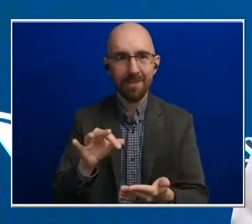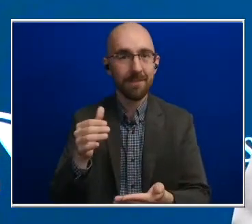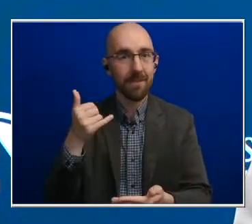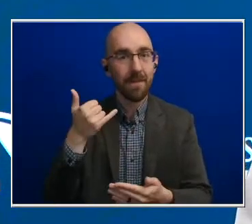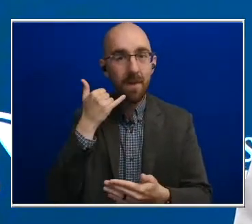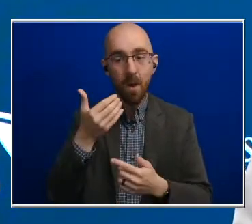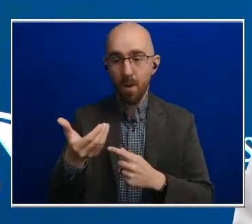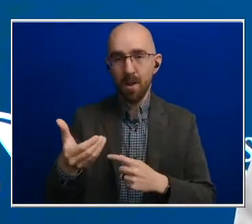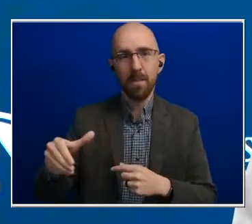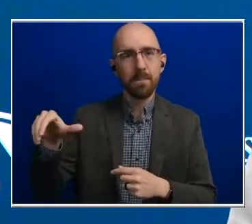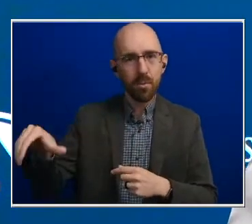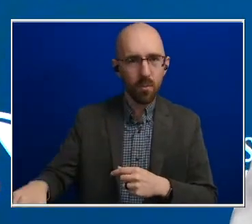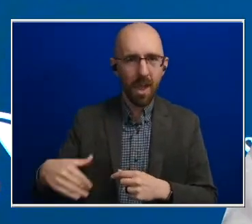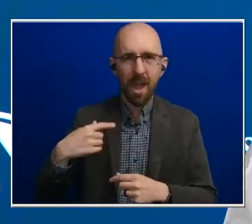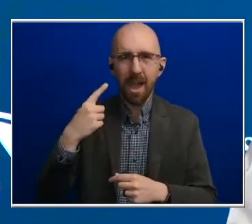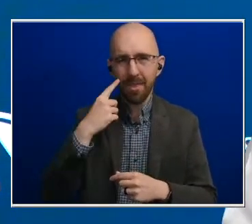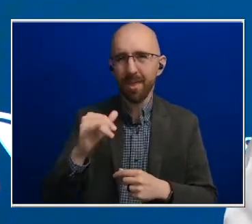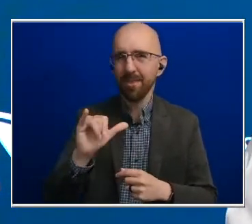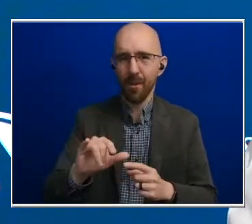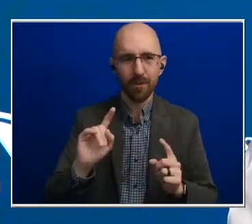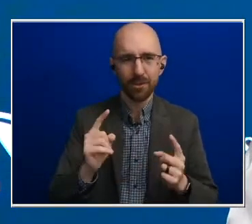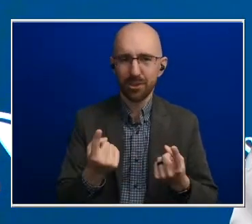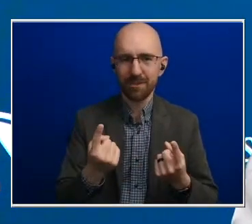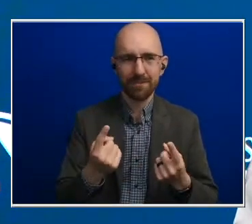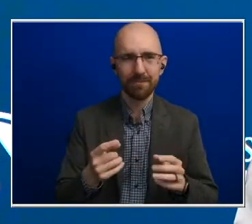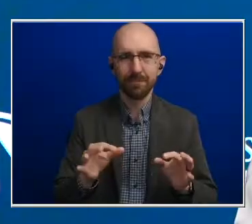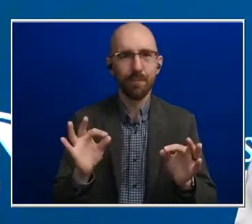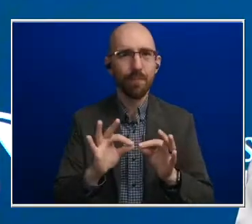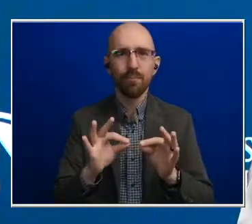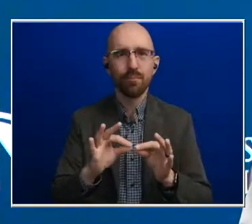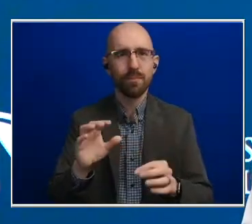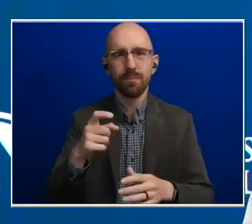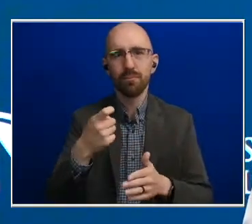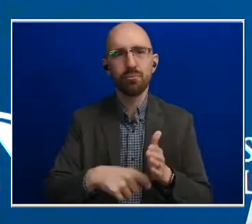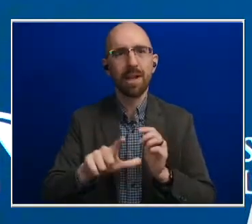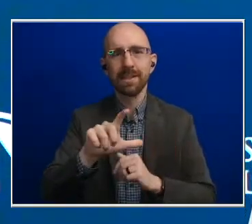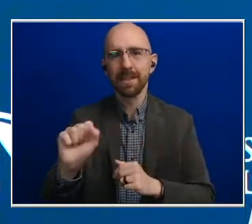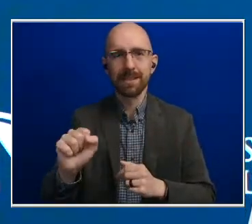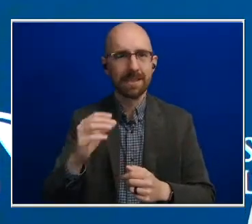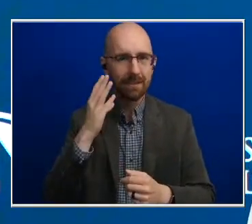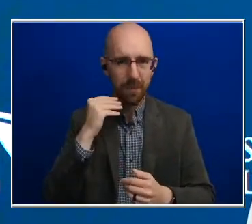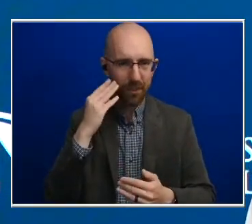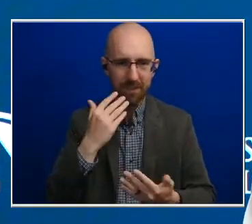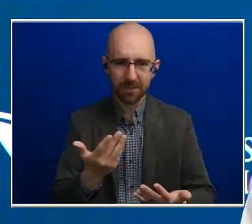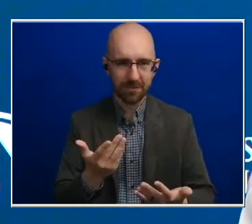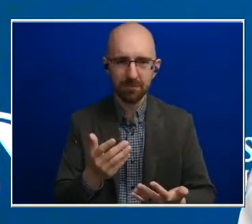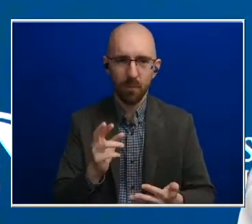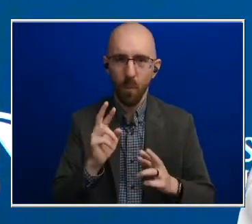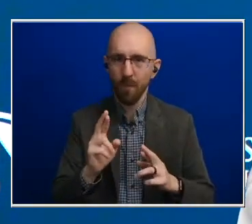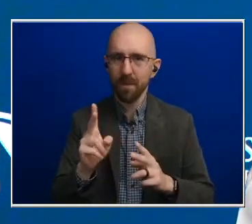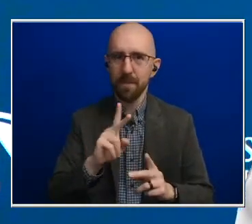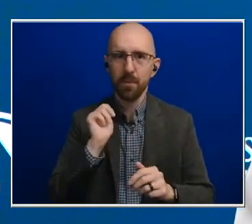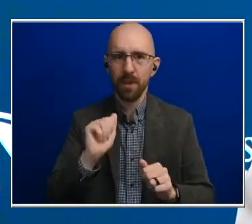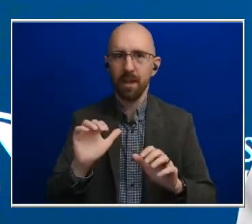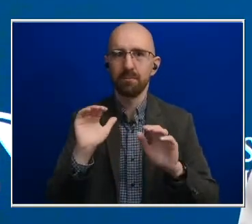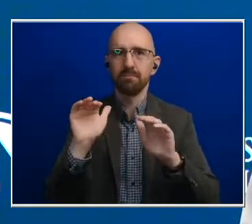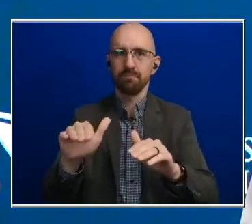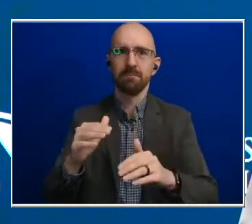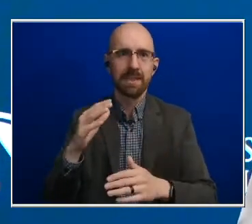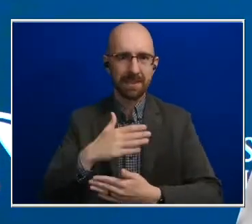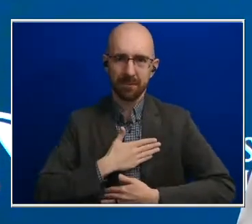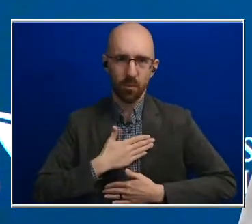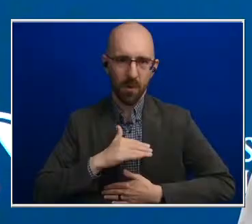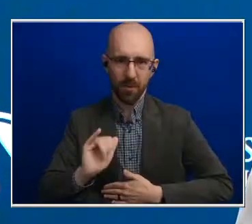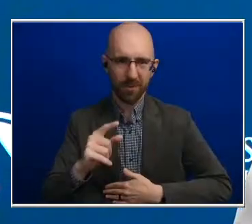just priceless experiences. So hopefully people will get out to be able to enjoy those this summer.